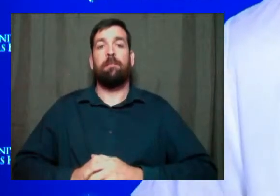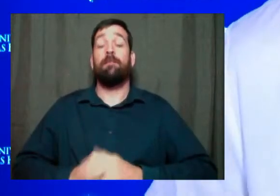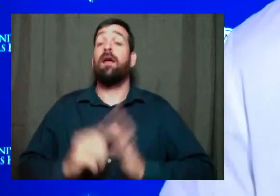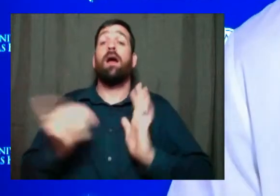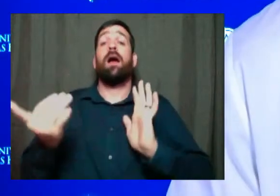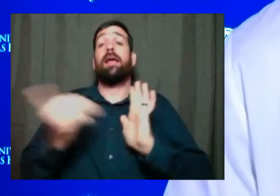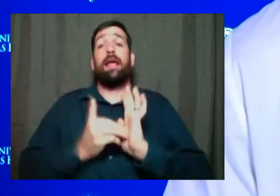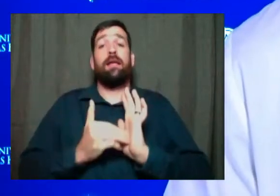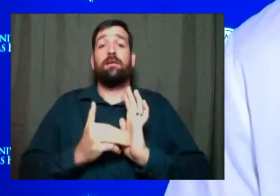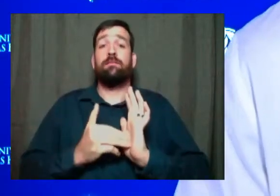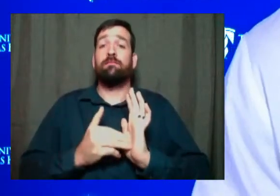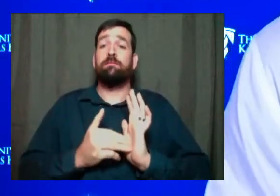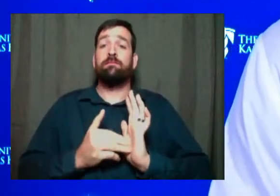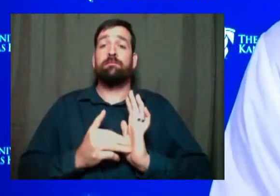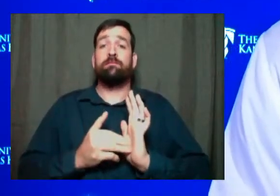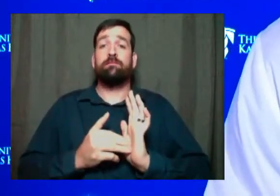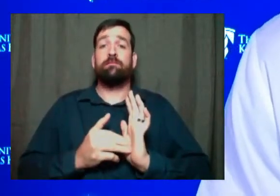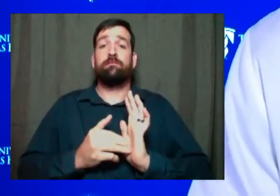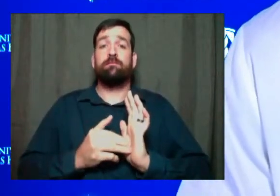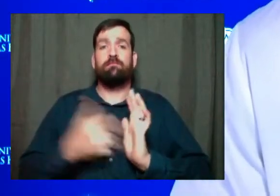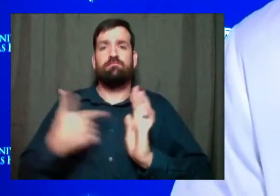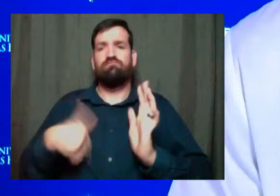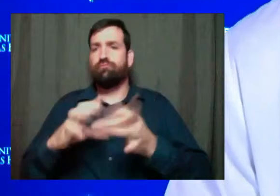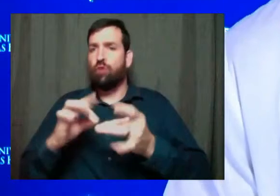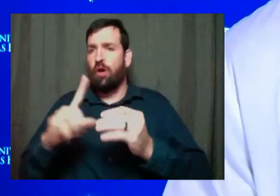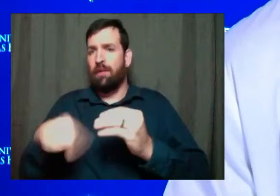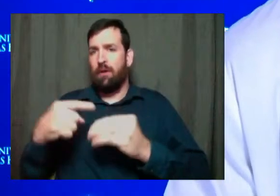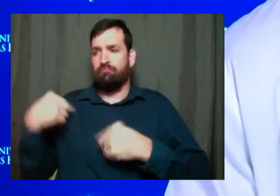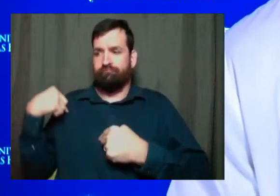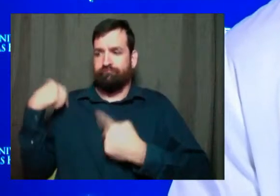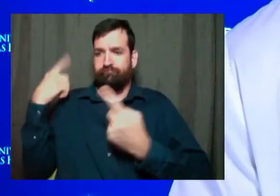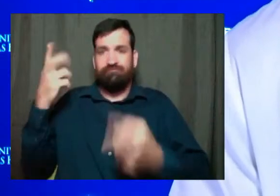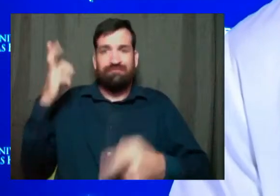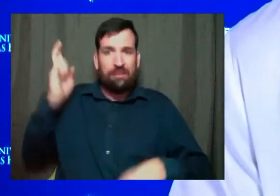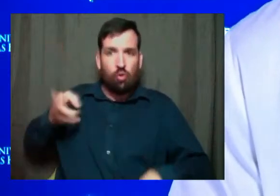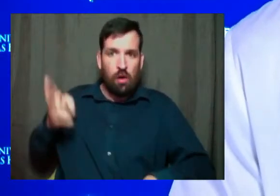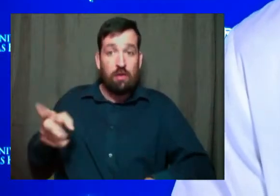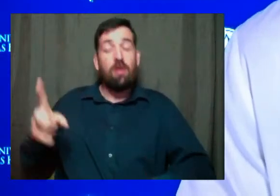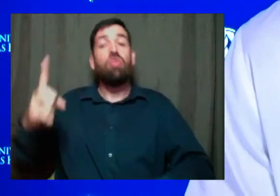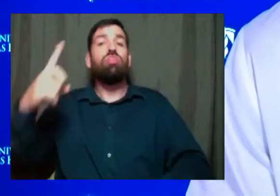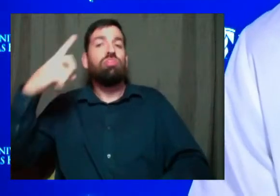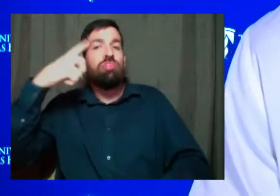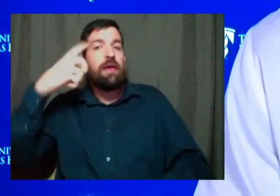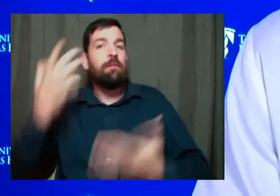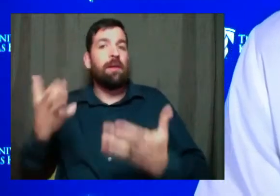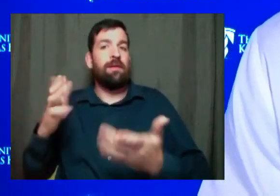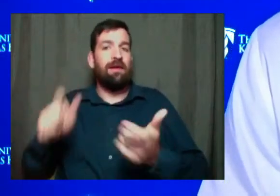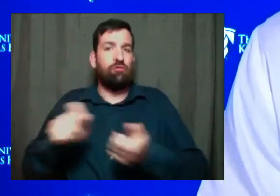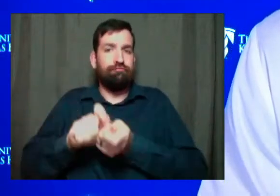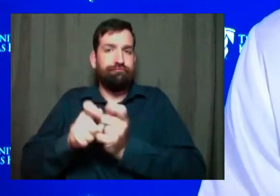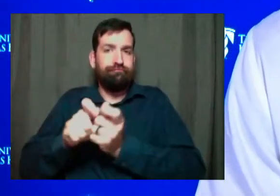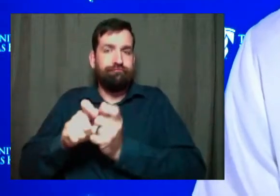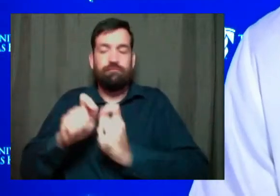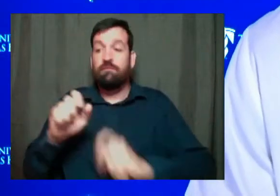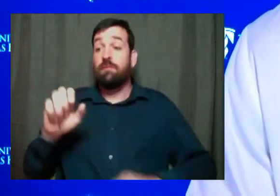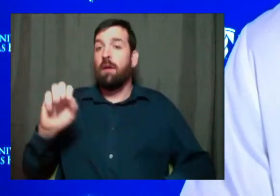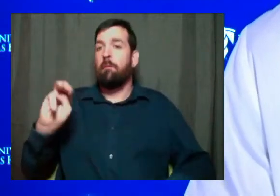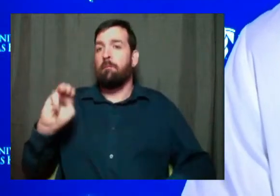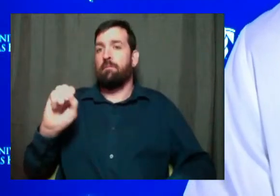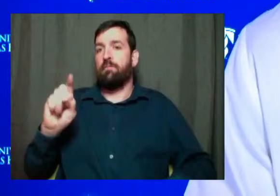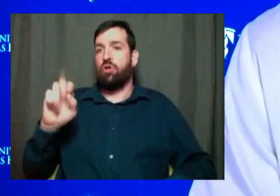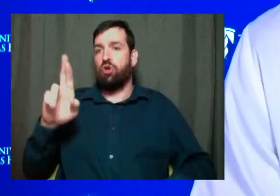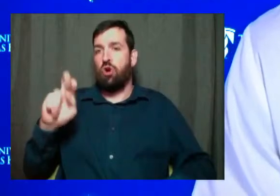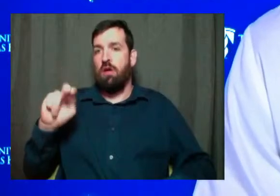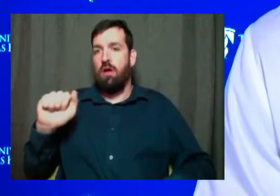in what we were talking about historically, where we thought we had to maybe pivot the vaccine, and we know Moderna was working on a South